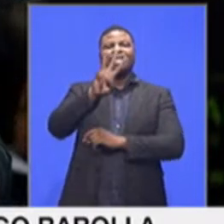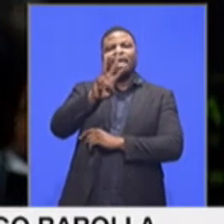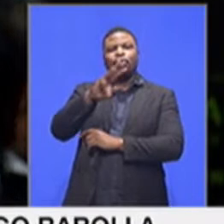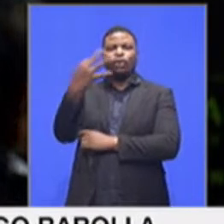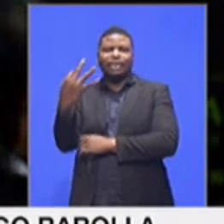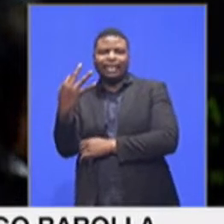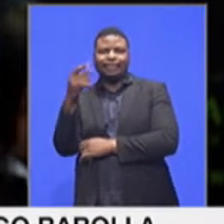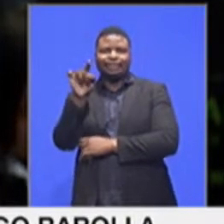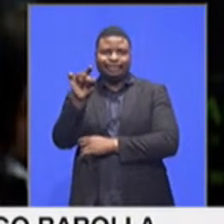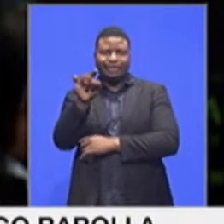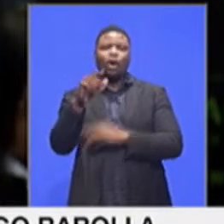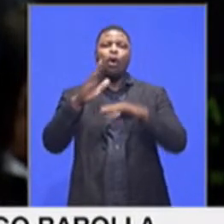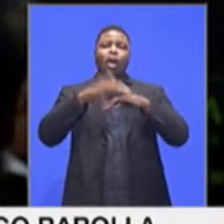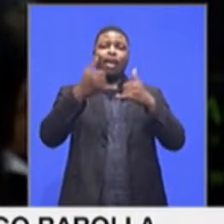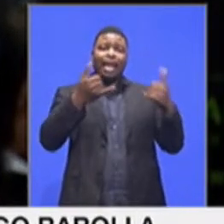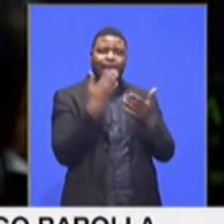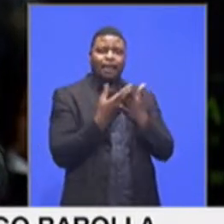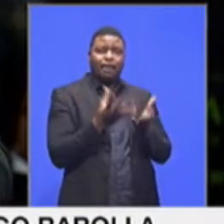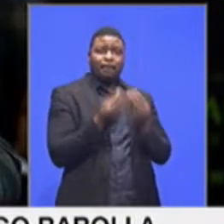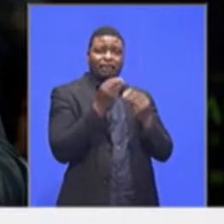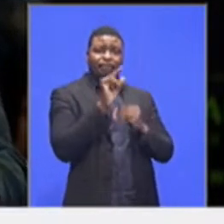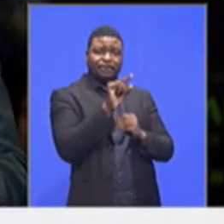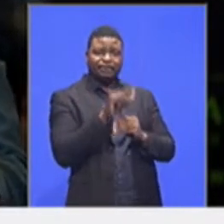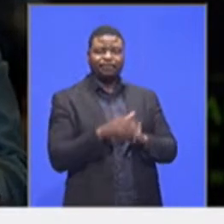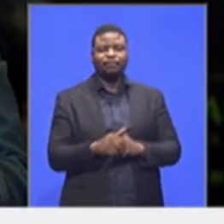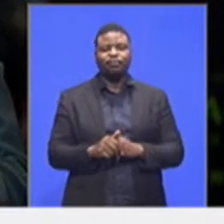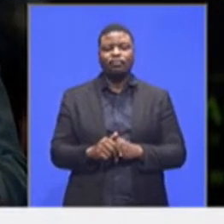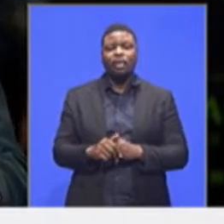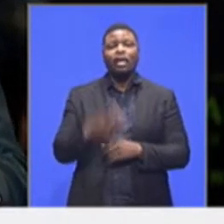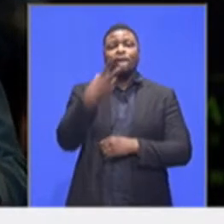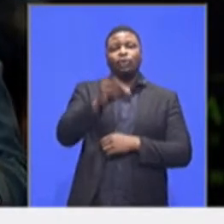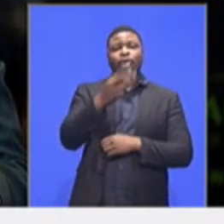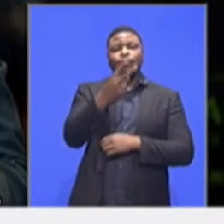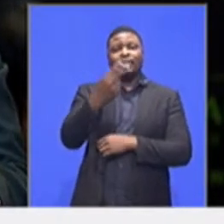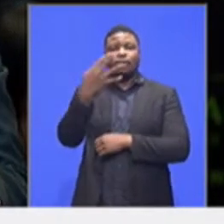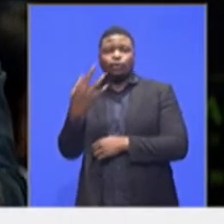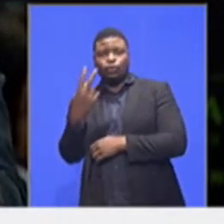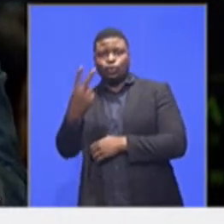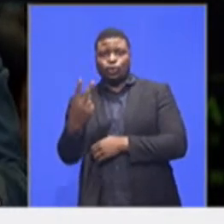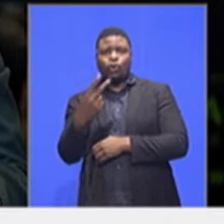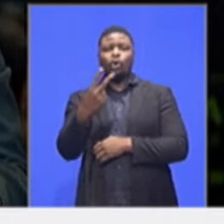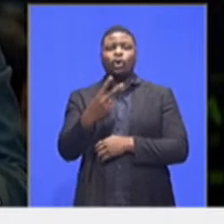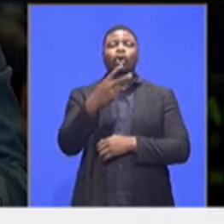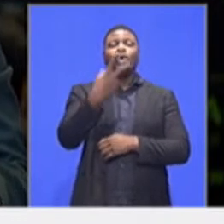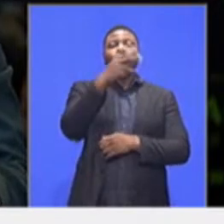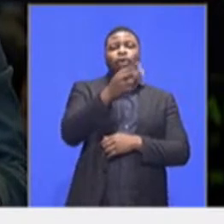At the end of December 2022, municipalities owed Eskom